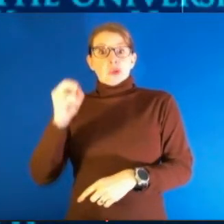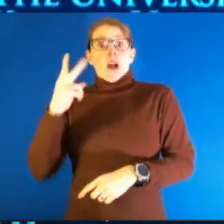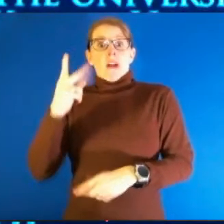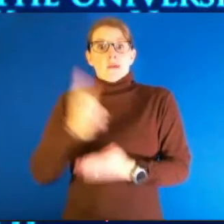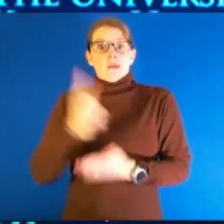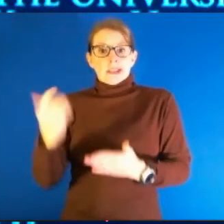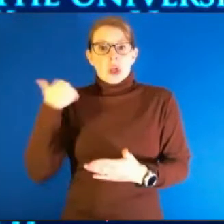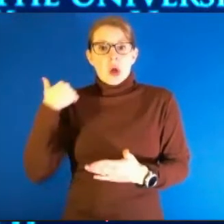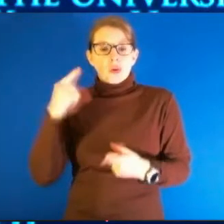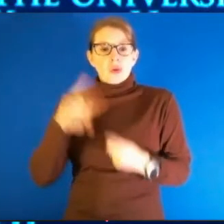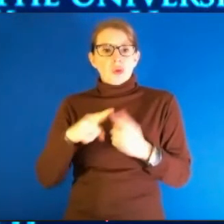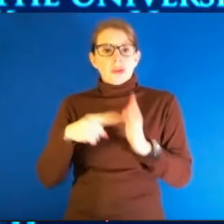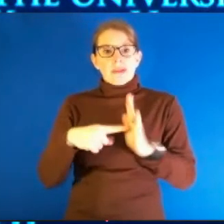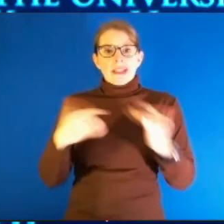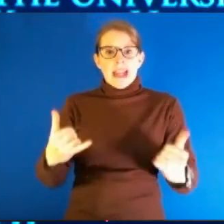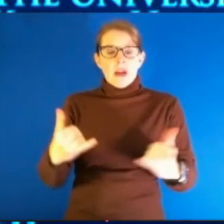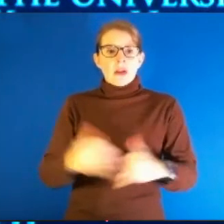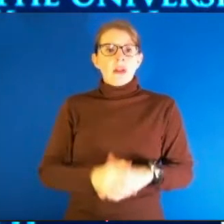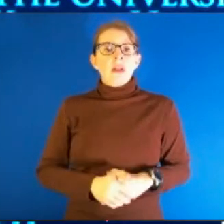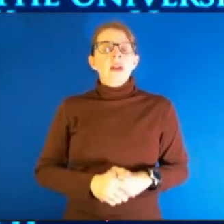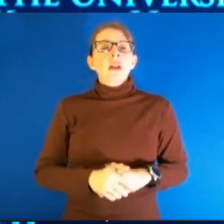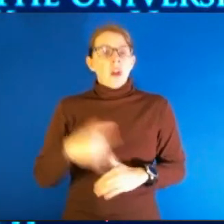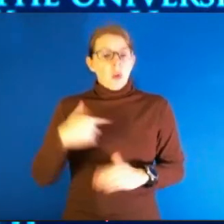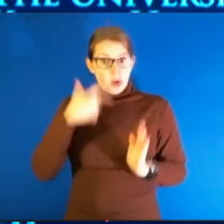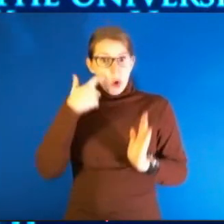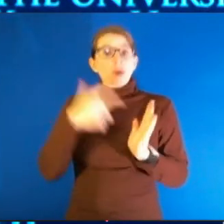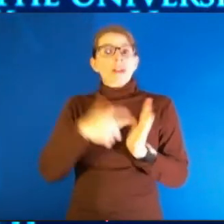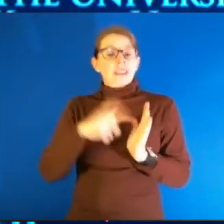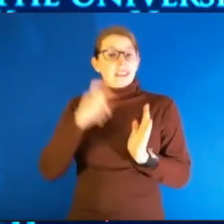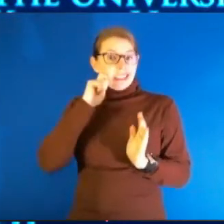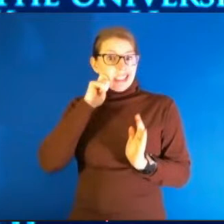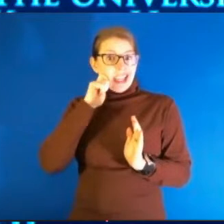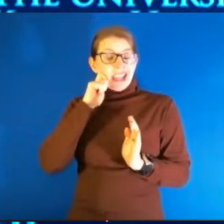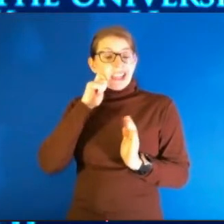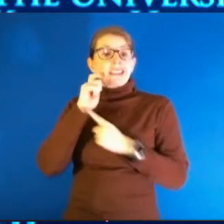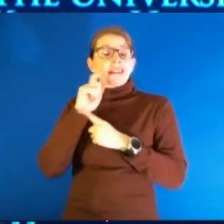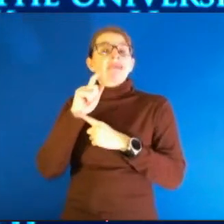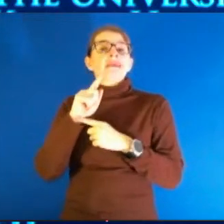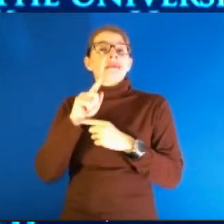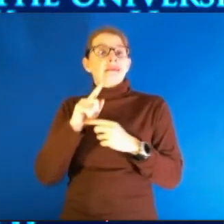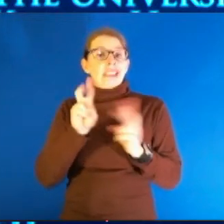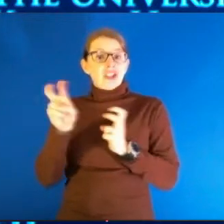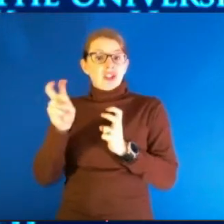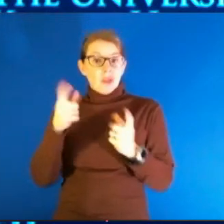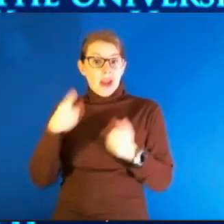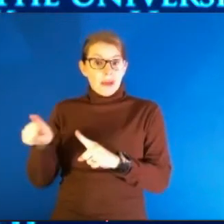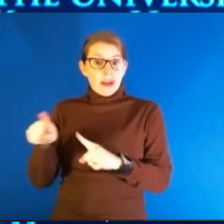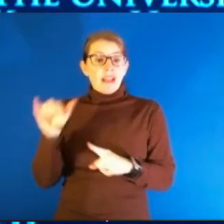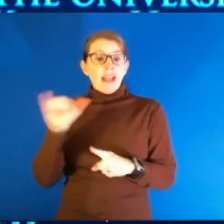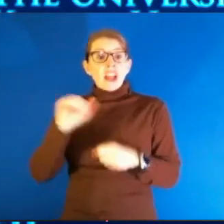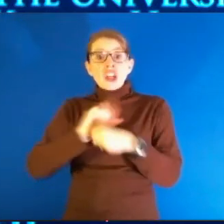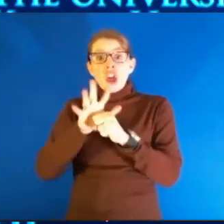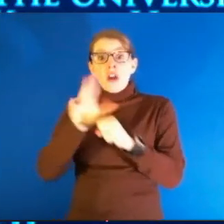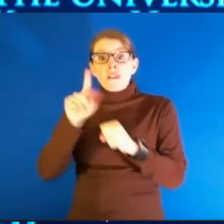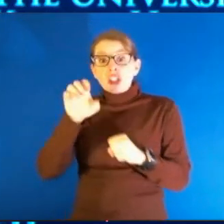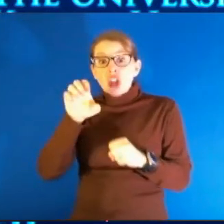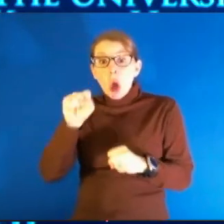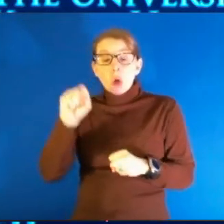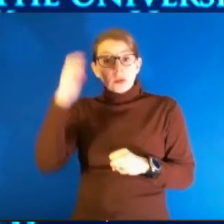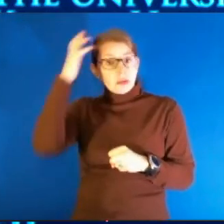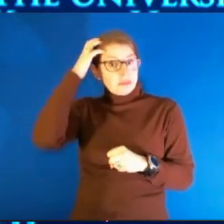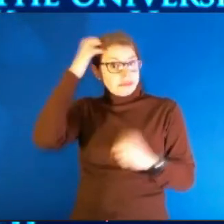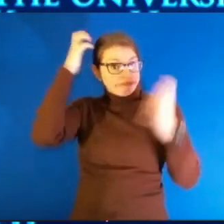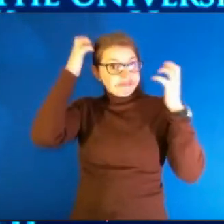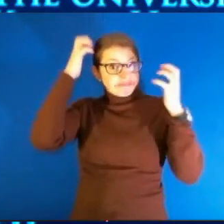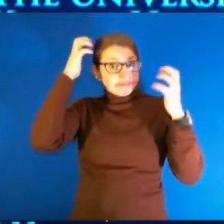certainly we do see dermatologic manifestations, right? Whether it is the Aaron Rodgers COVID toes or something along those lines. But there are a lot